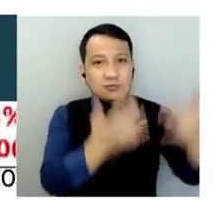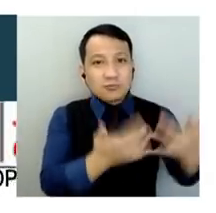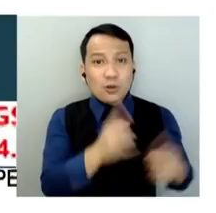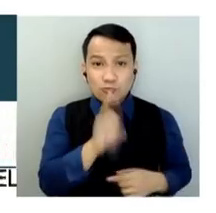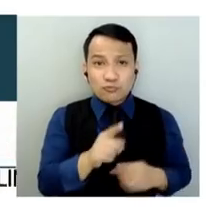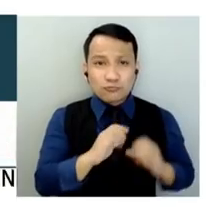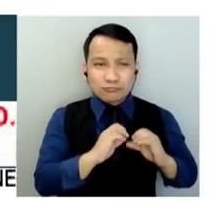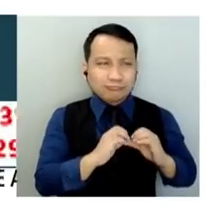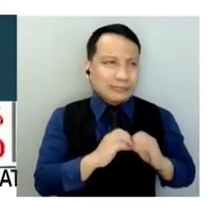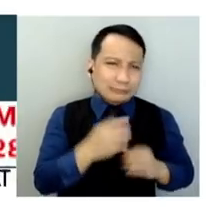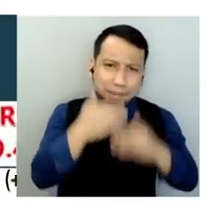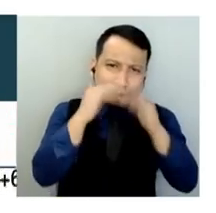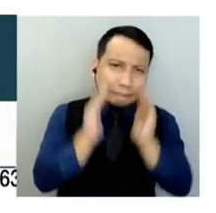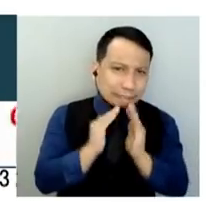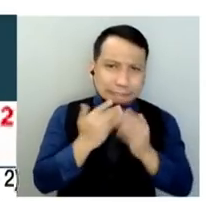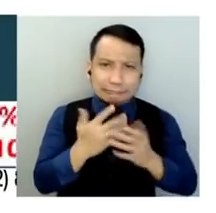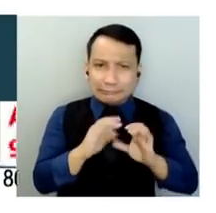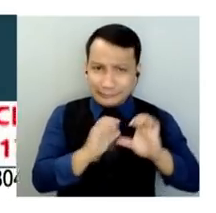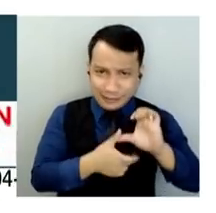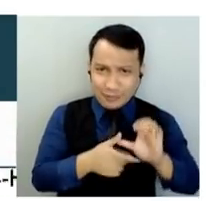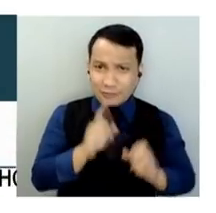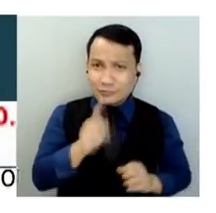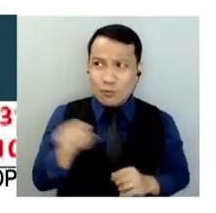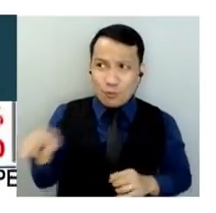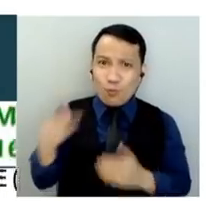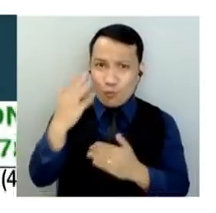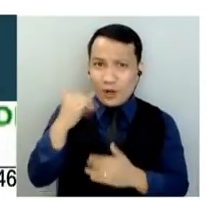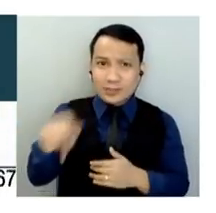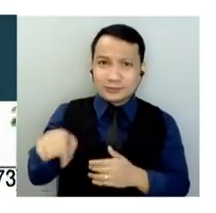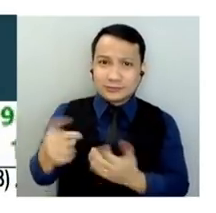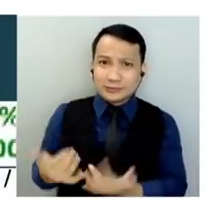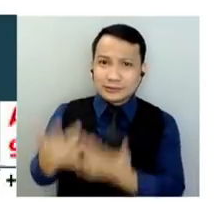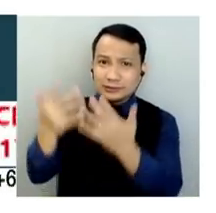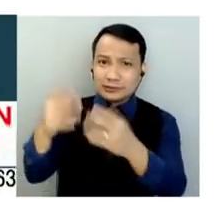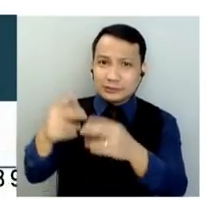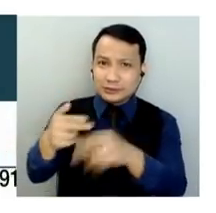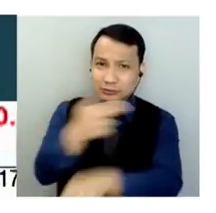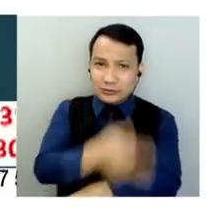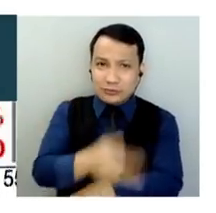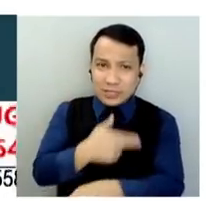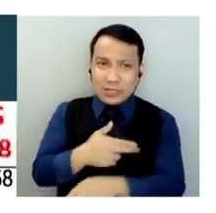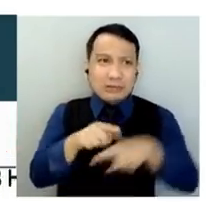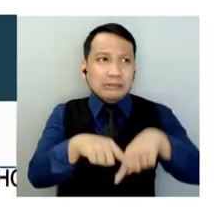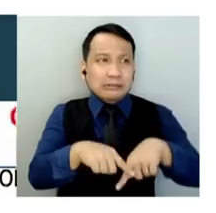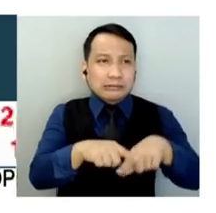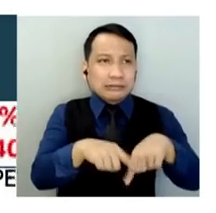because the hospital had to rely on donations,